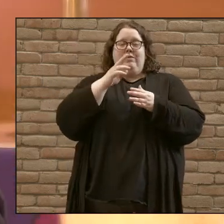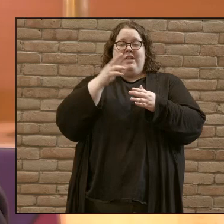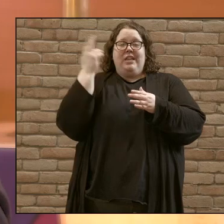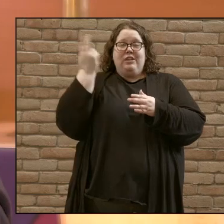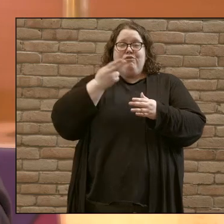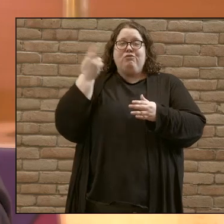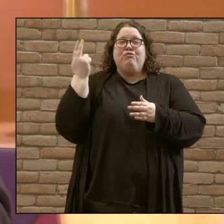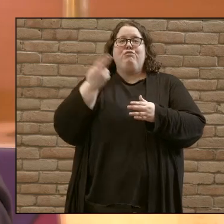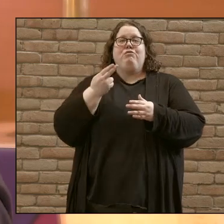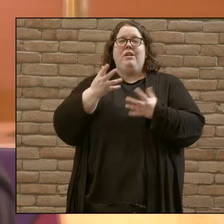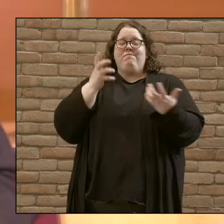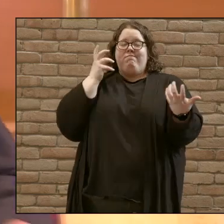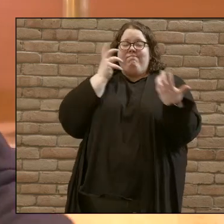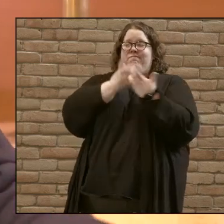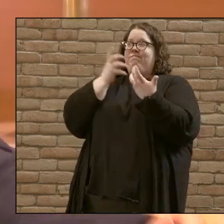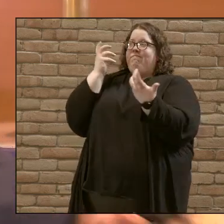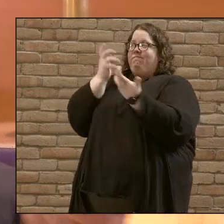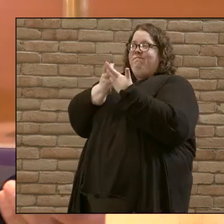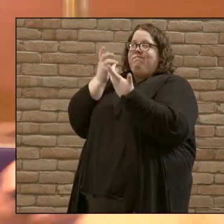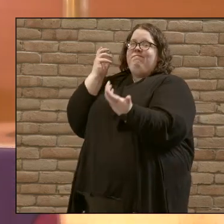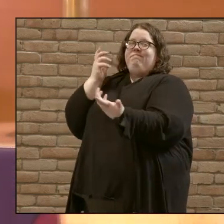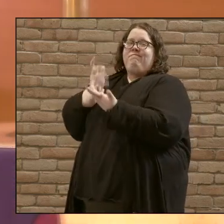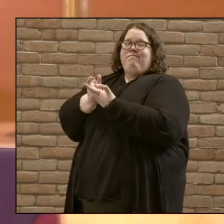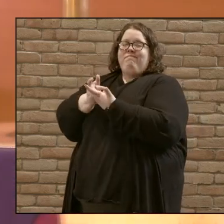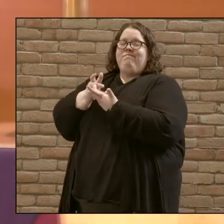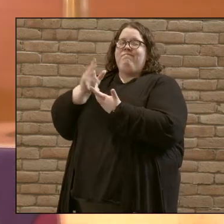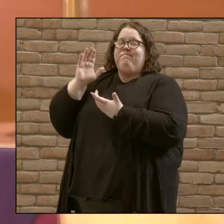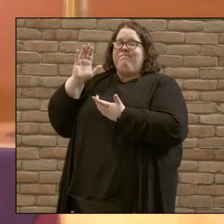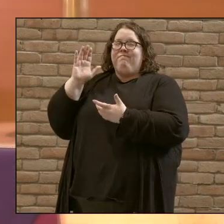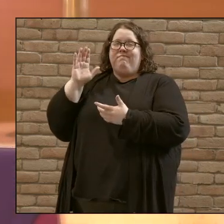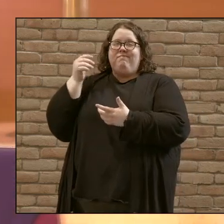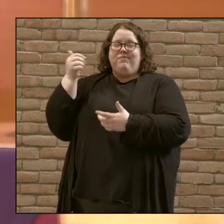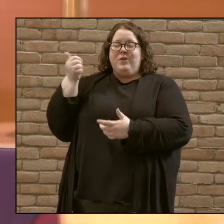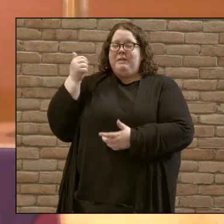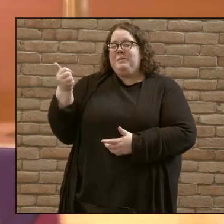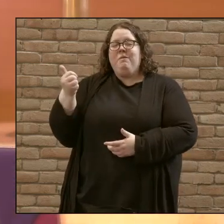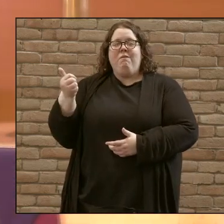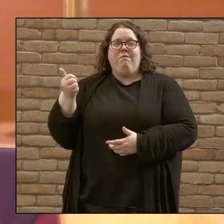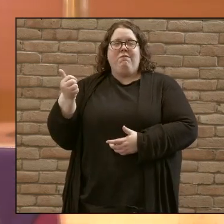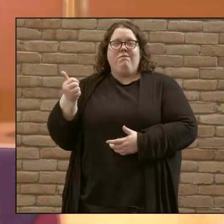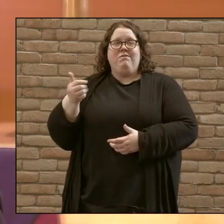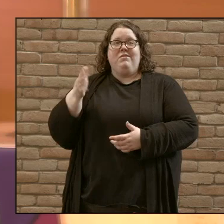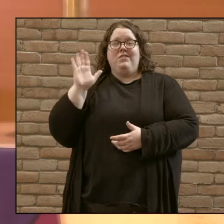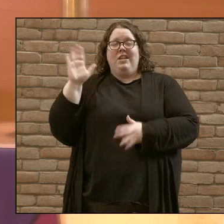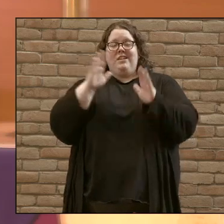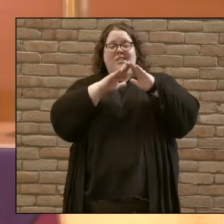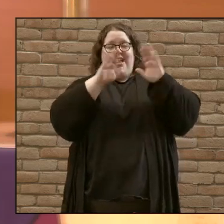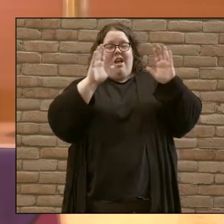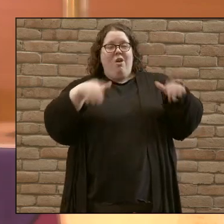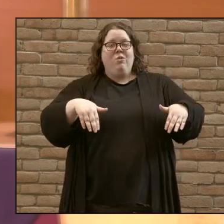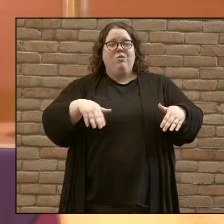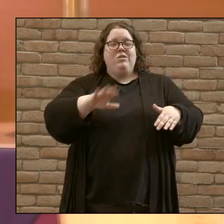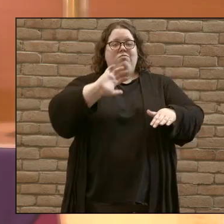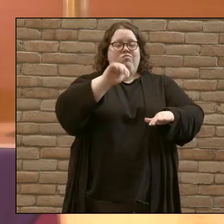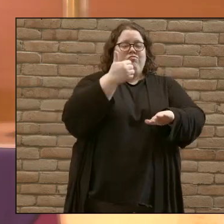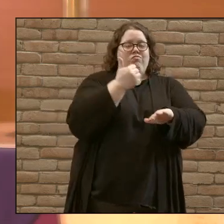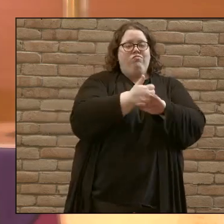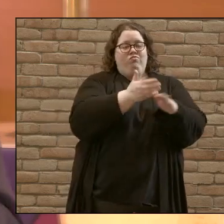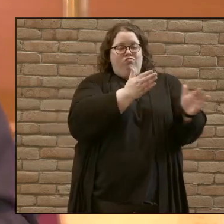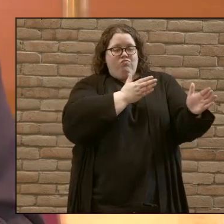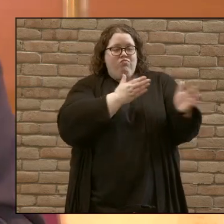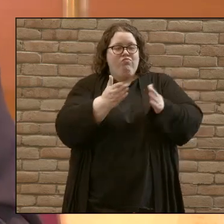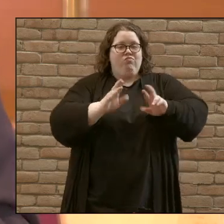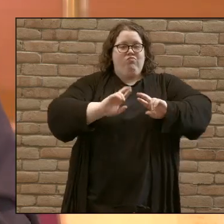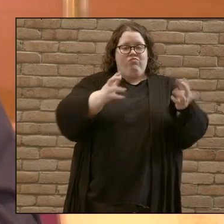to himself and make right his house again. And then, if that